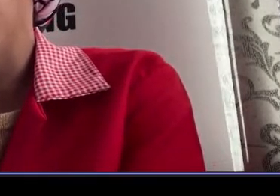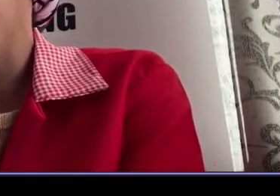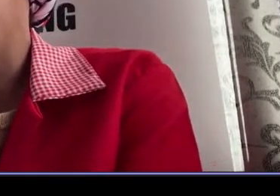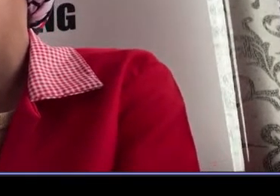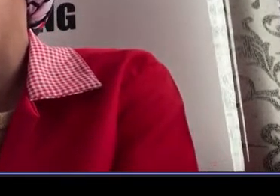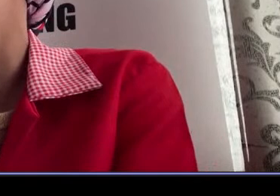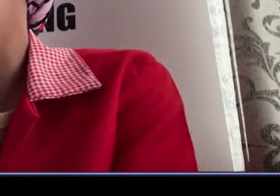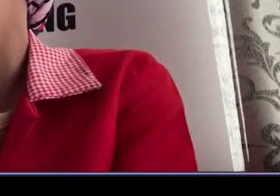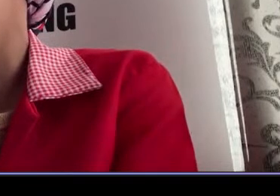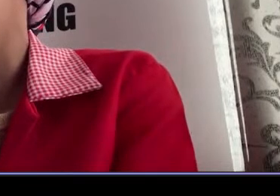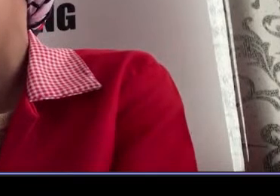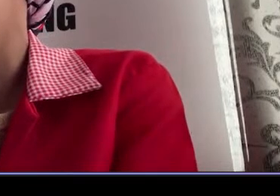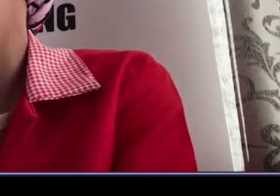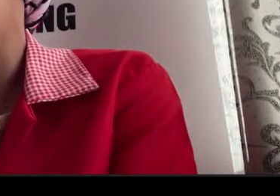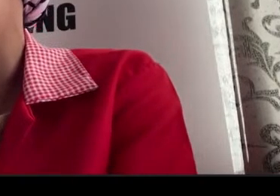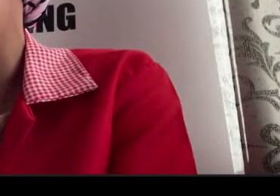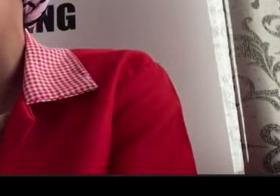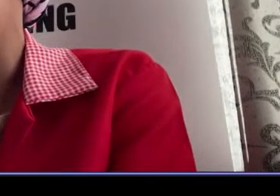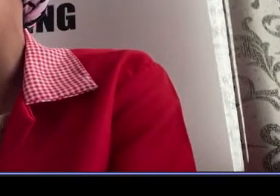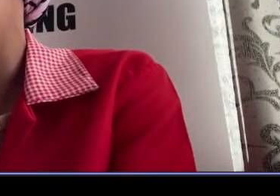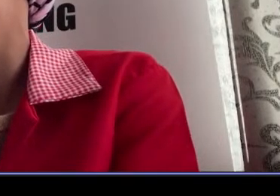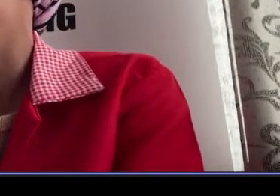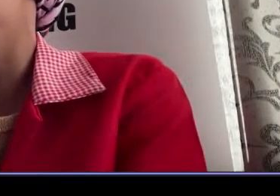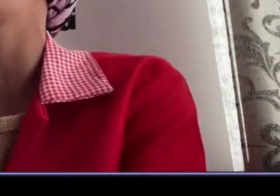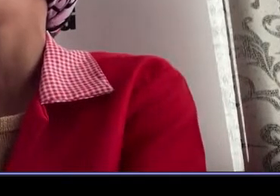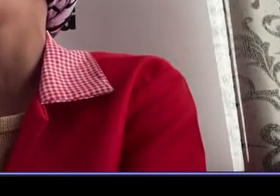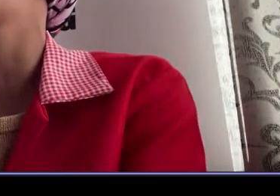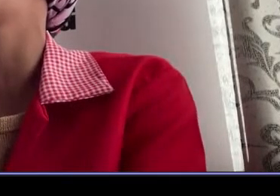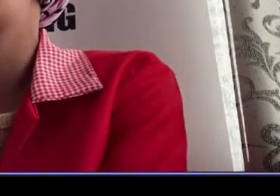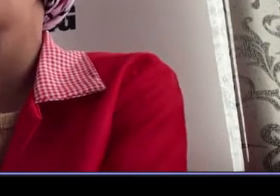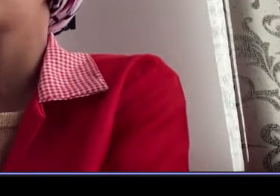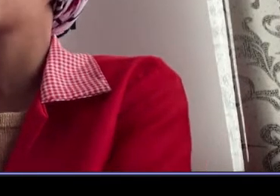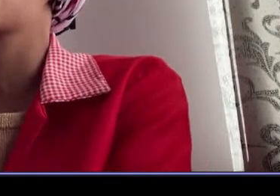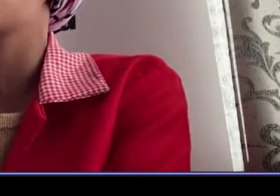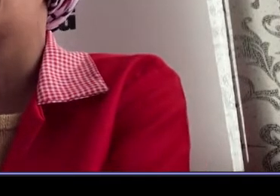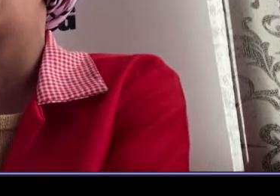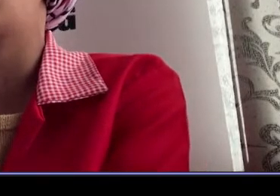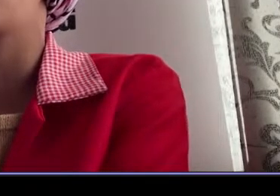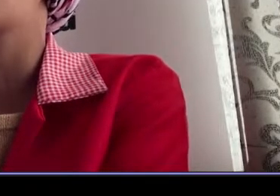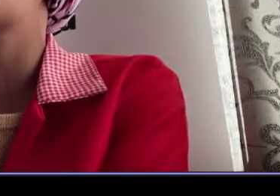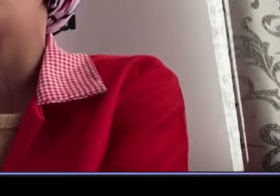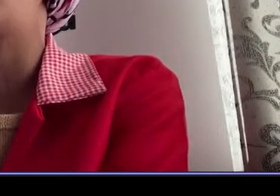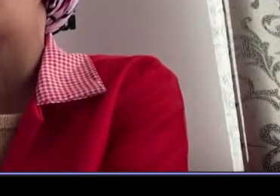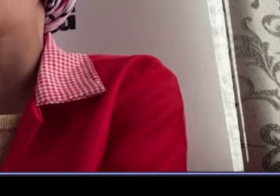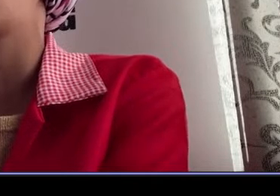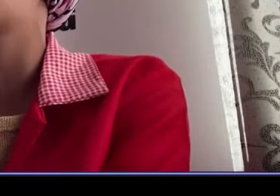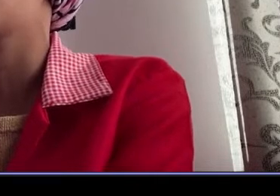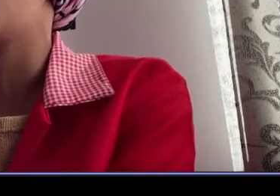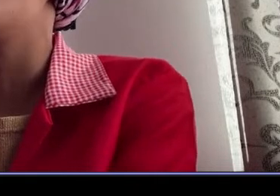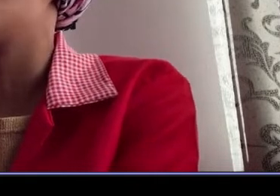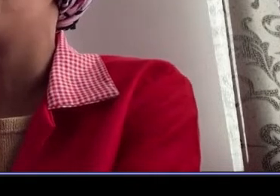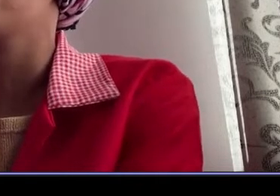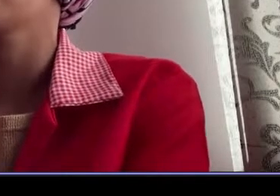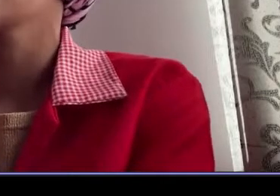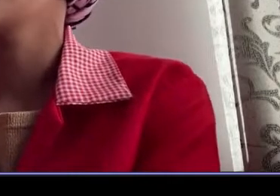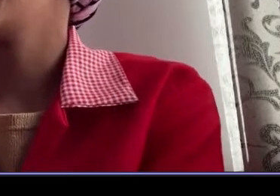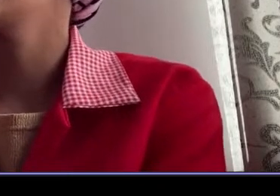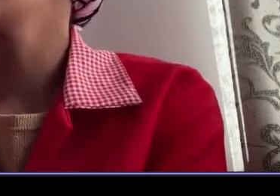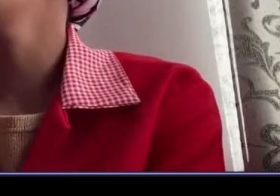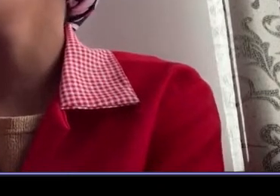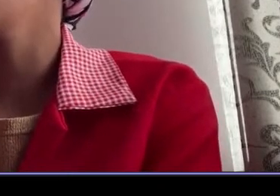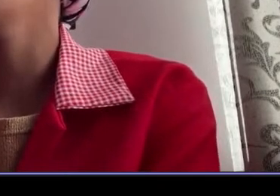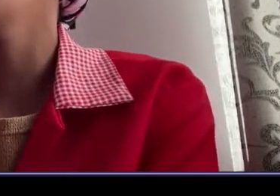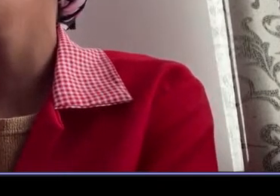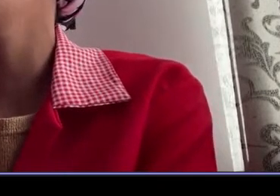is still in a time of cautionary, time that is best not to take risk, a time to follow through and carry out a plan without deviation.